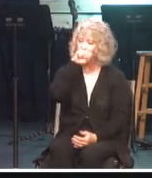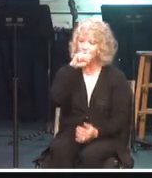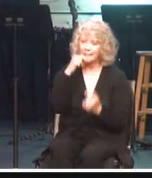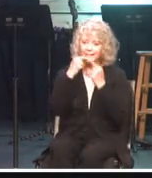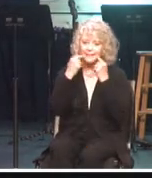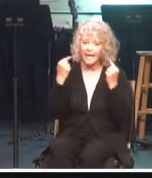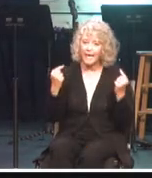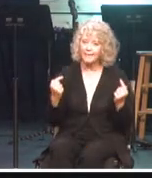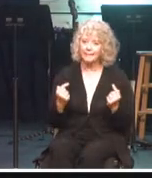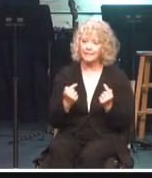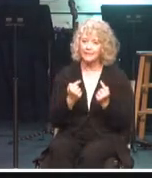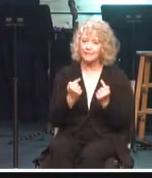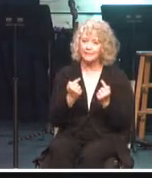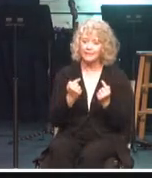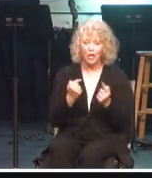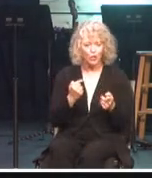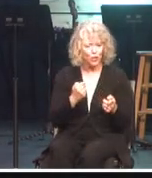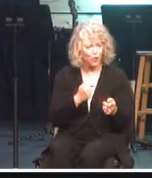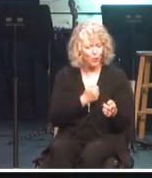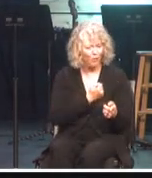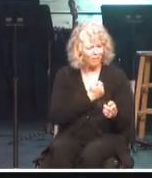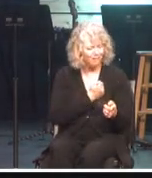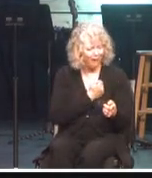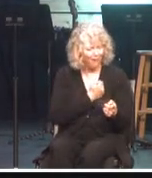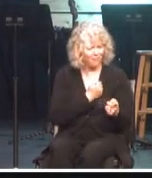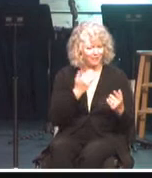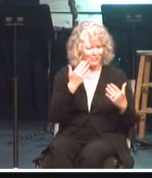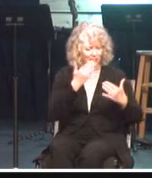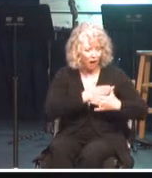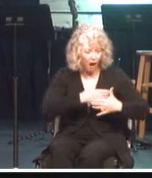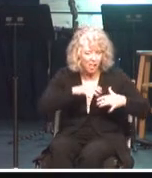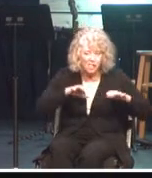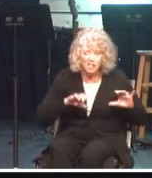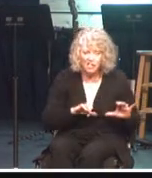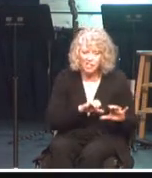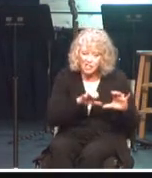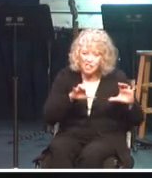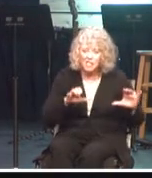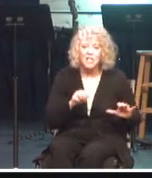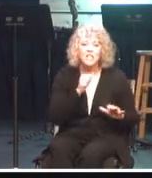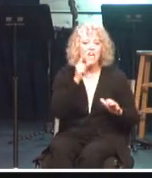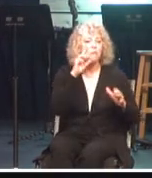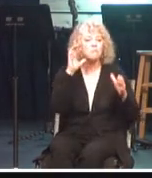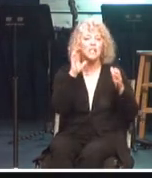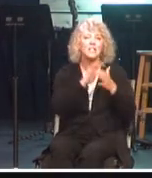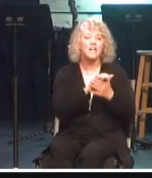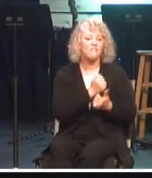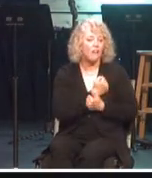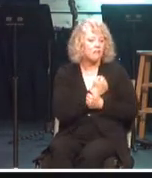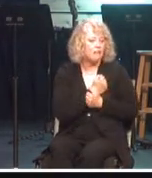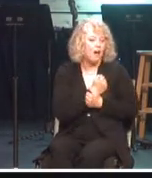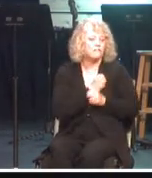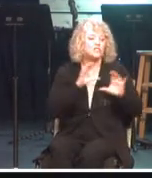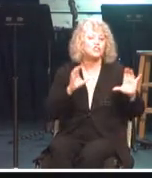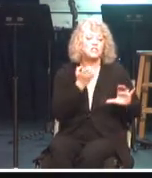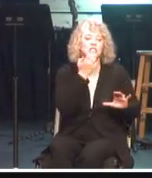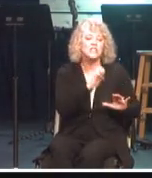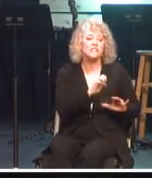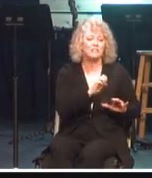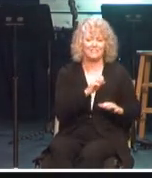Verse 19, they love darkness. They love it. The unbeliever loves darkness rather than light.